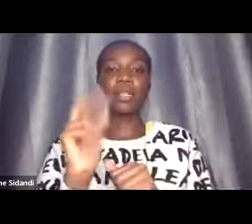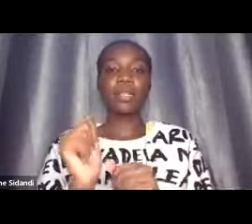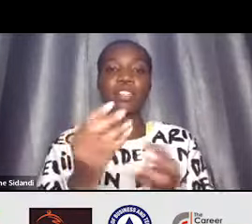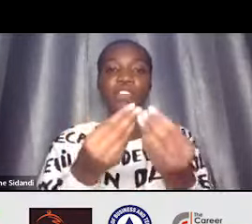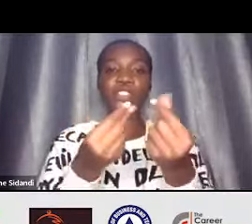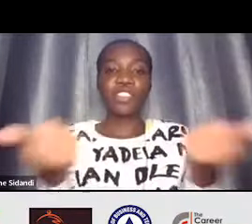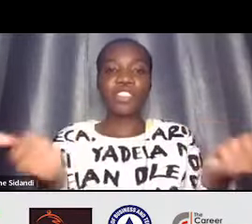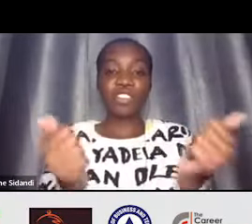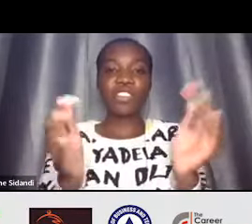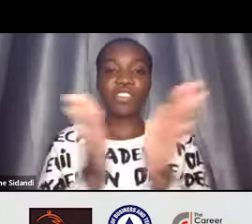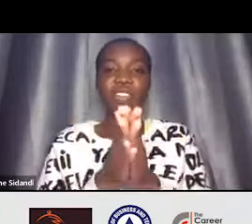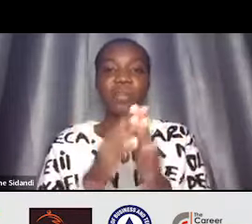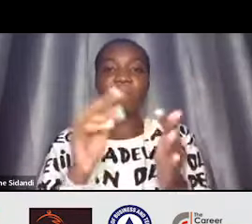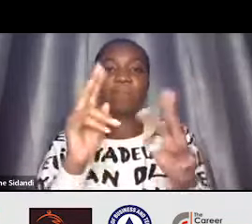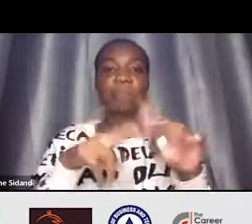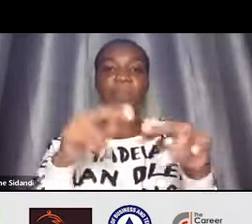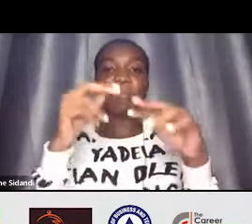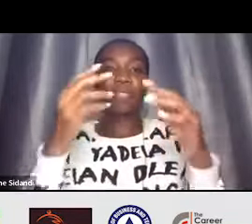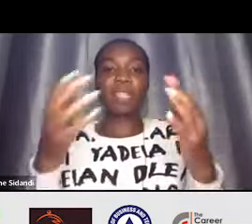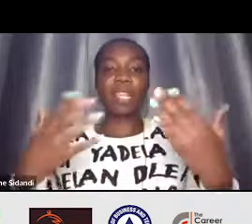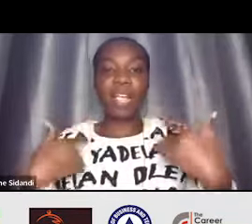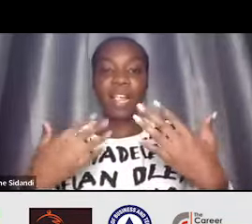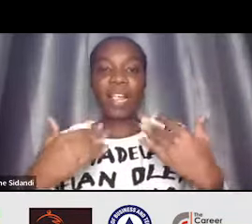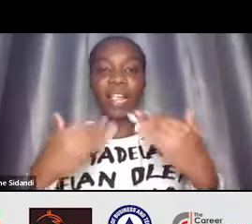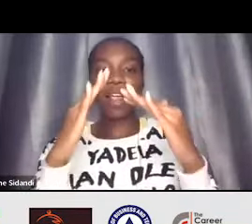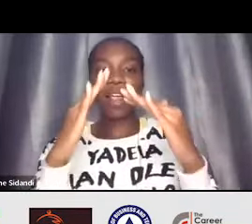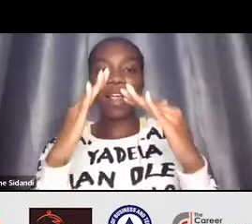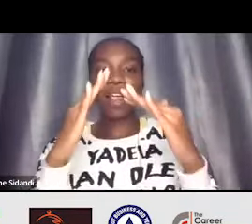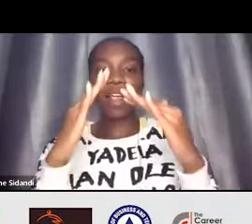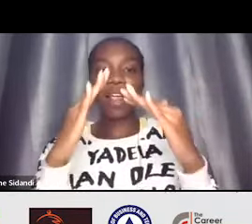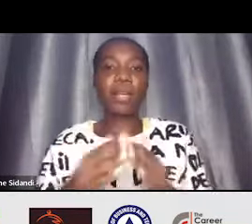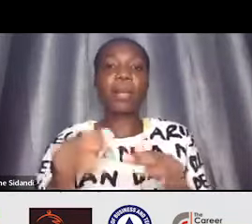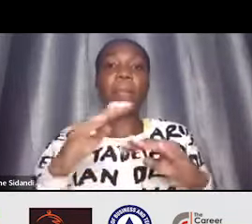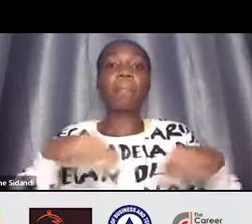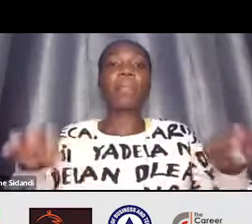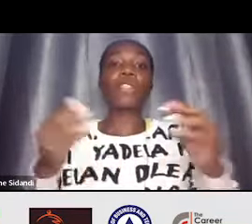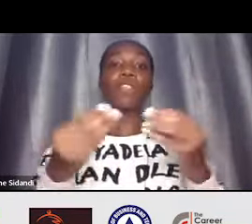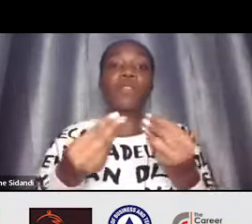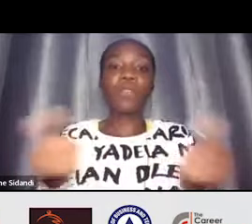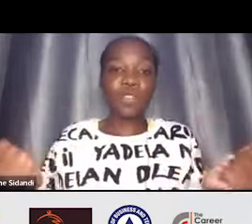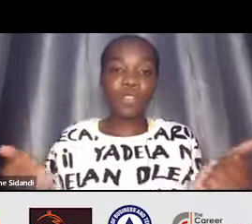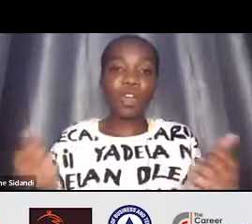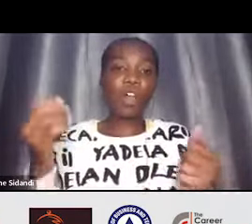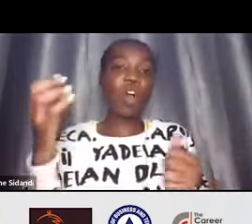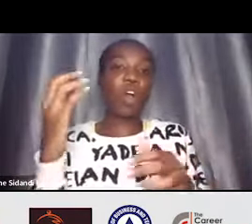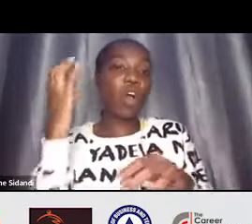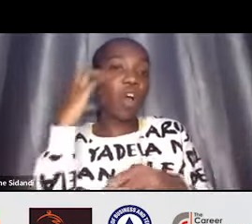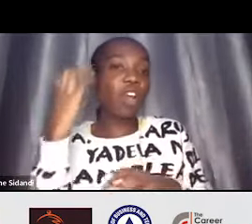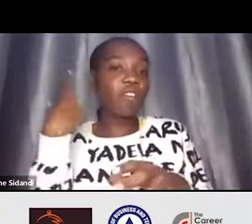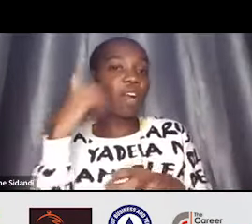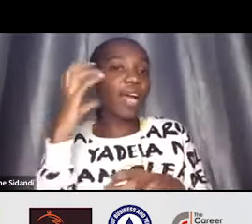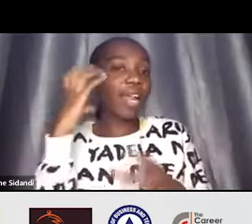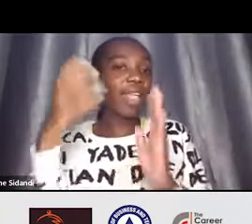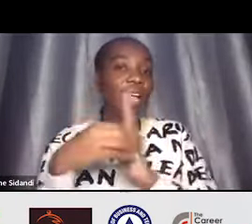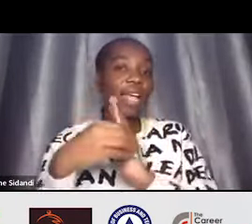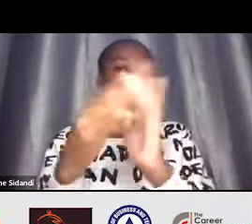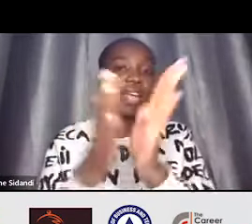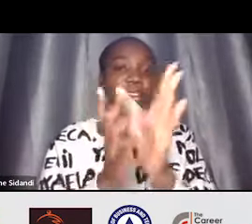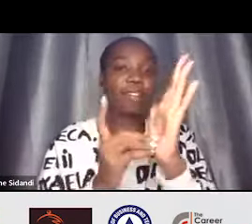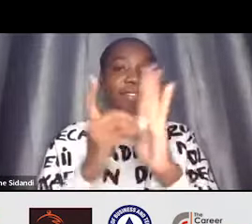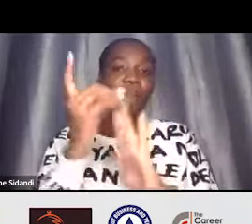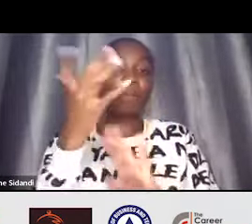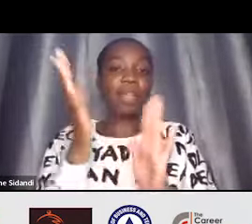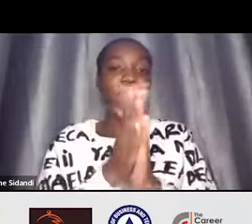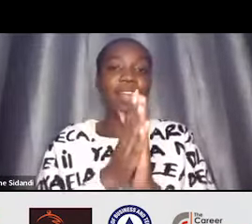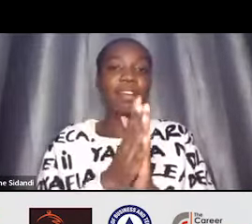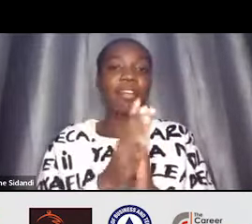Stallion Construction Company, as well as Pathway Solutions, College of Career Guidance and Development, and